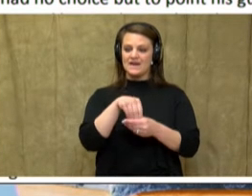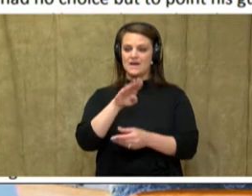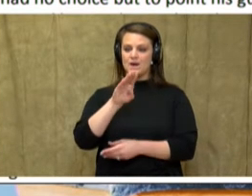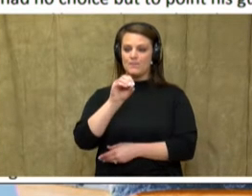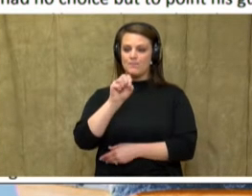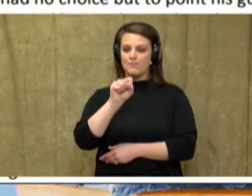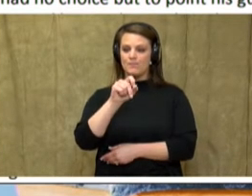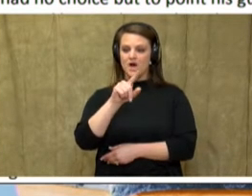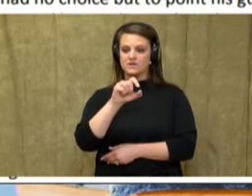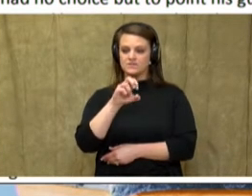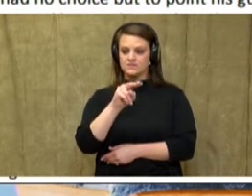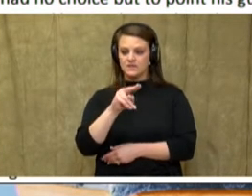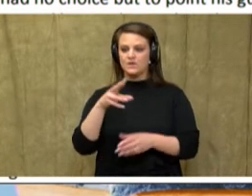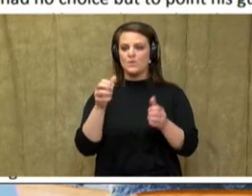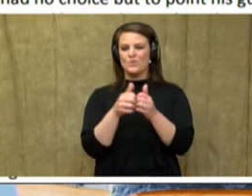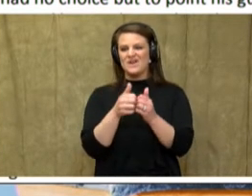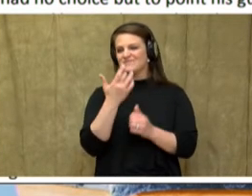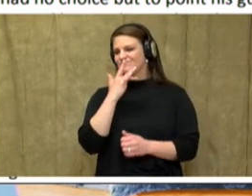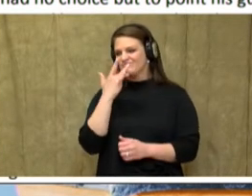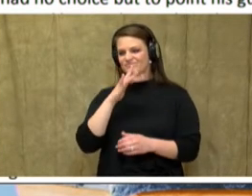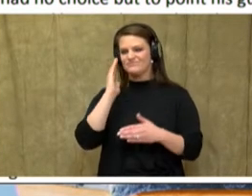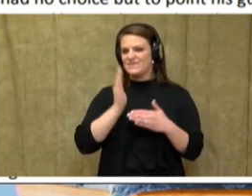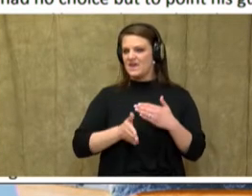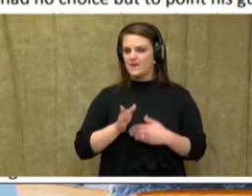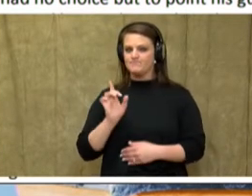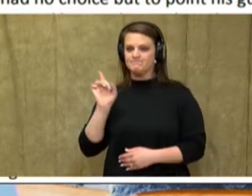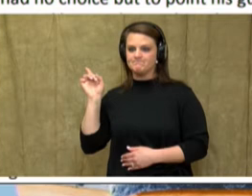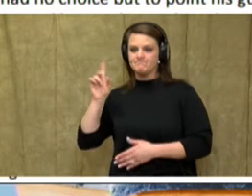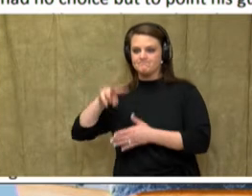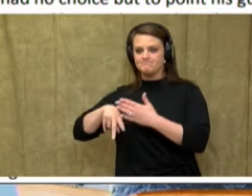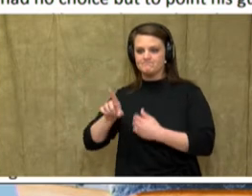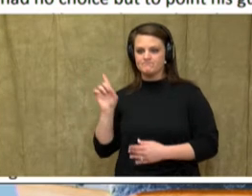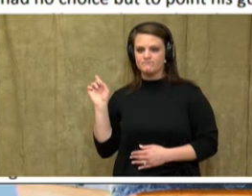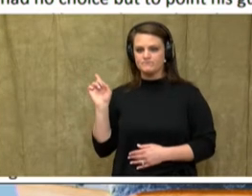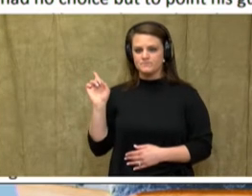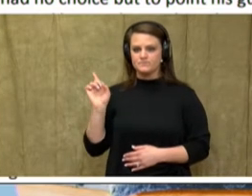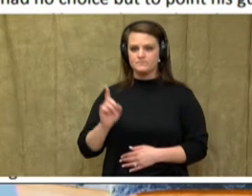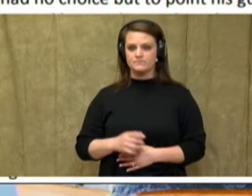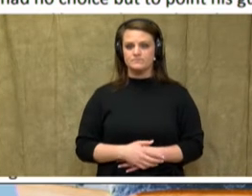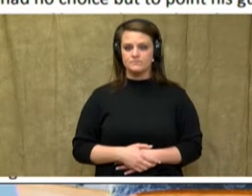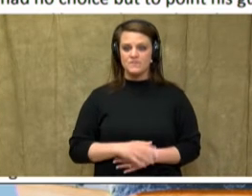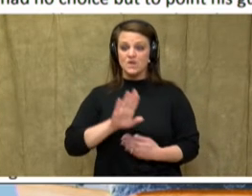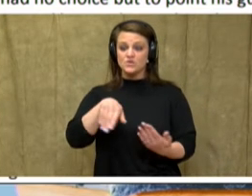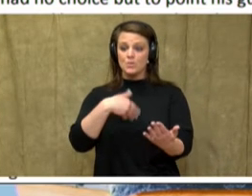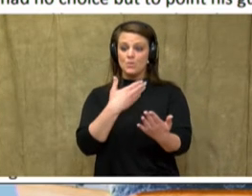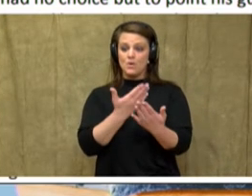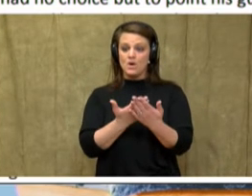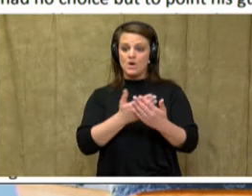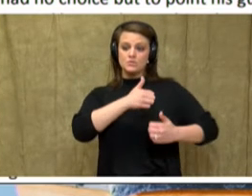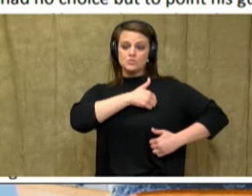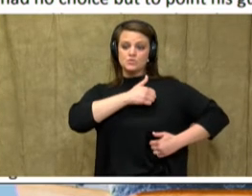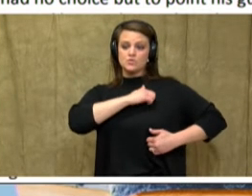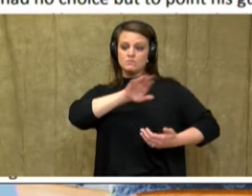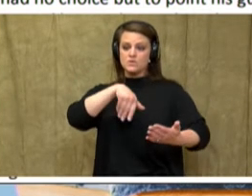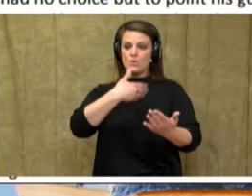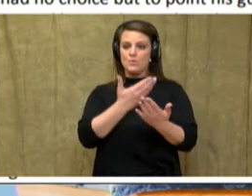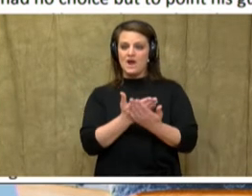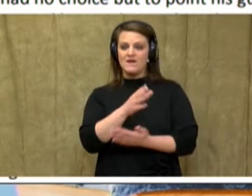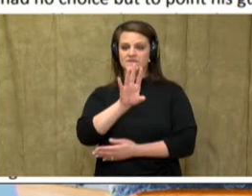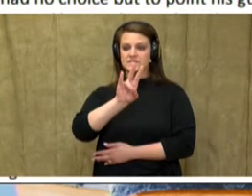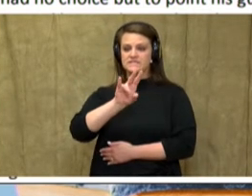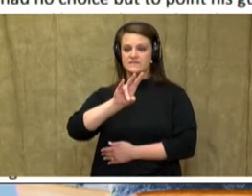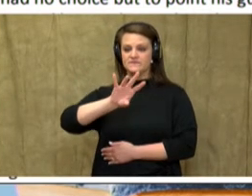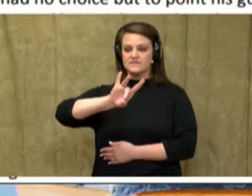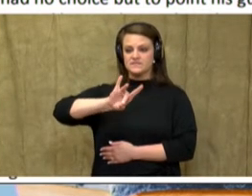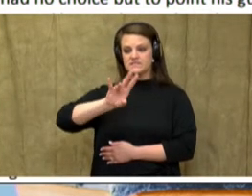unfortunate end. Since the British troops arrived in 1768, the life of soldiers